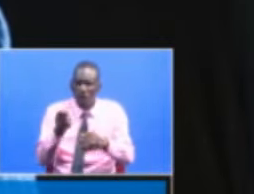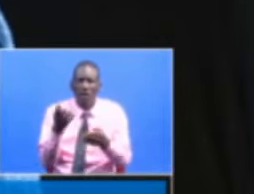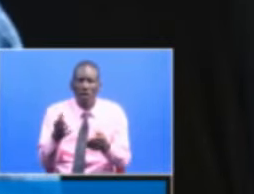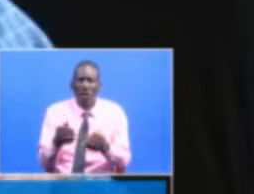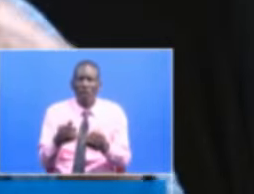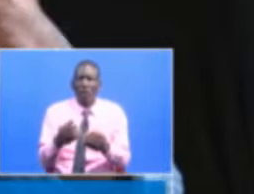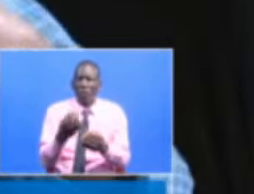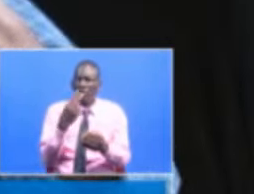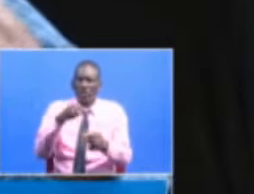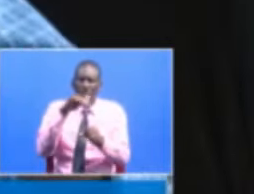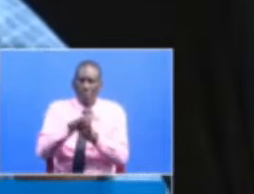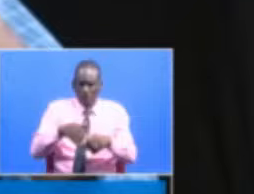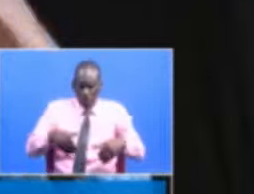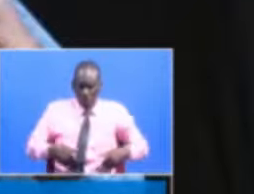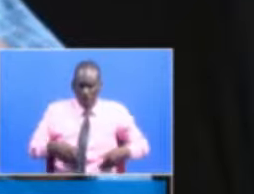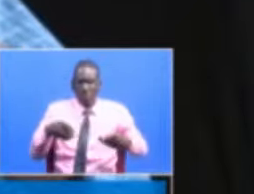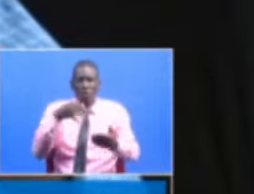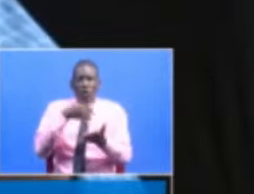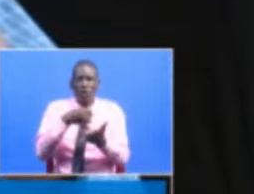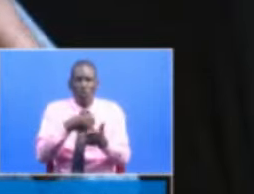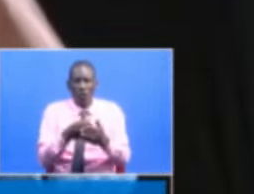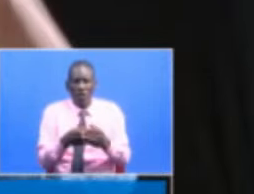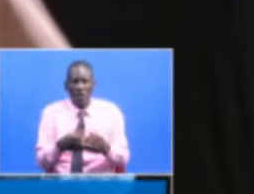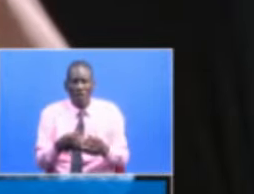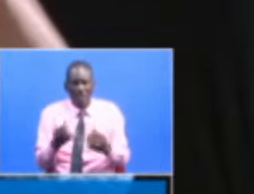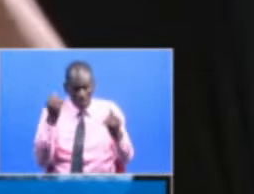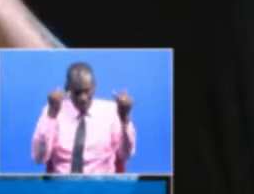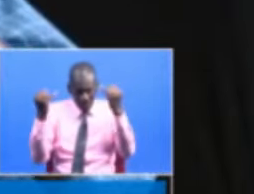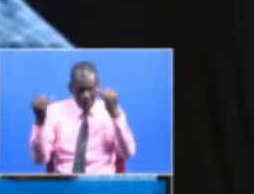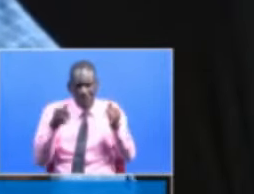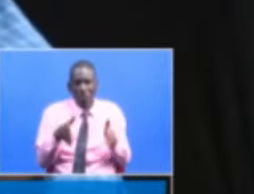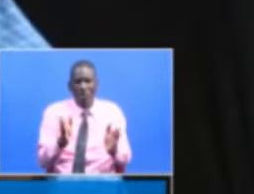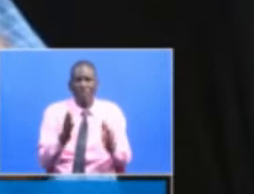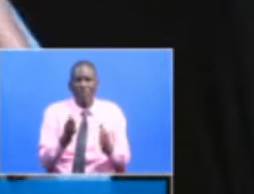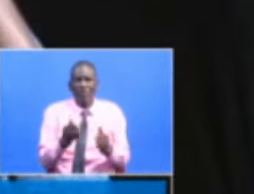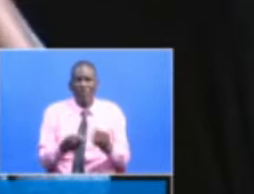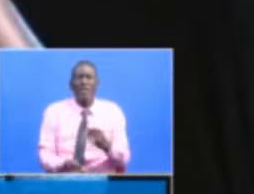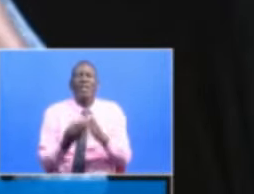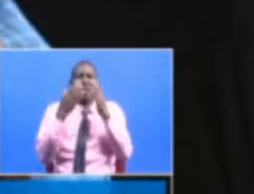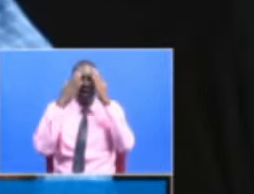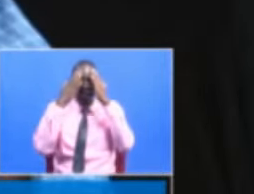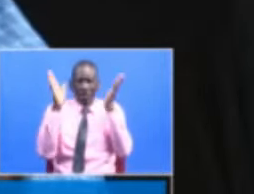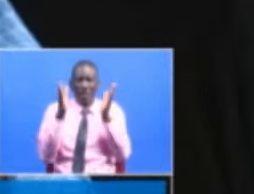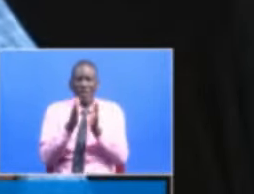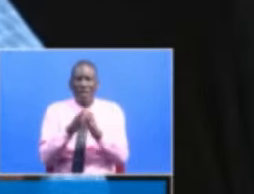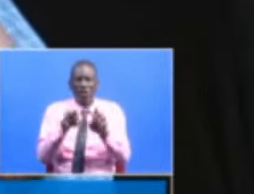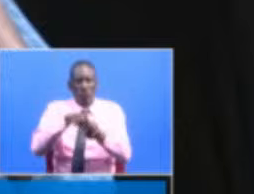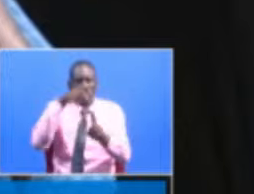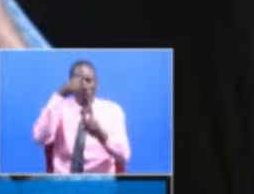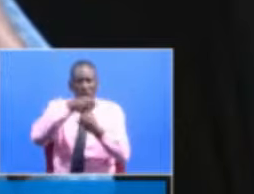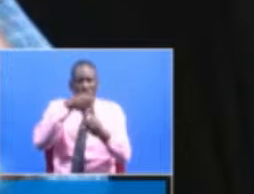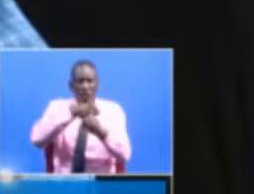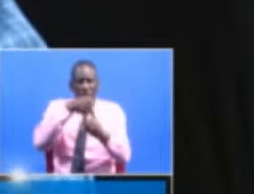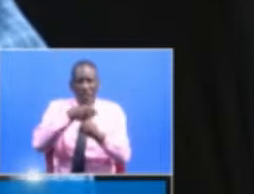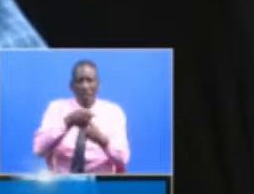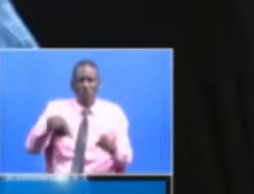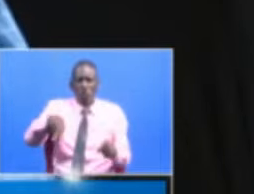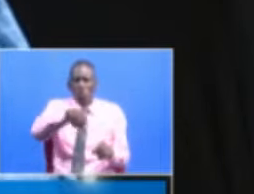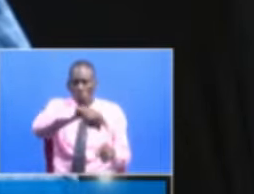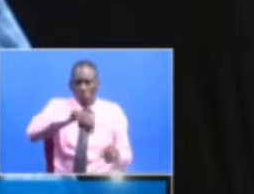young people getting involved in creative ways of raising awareness and advocacy. We have youth